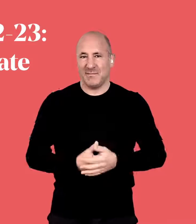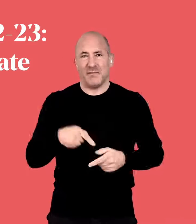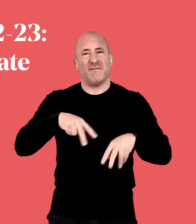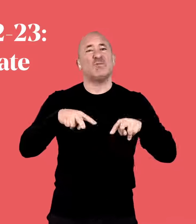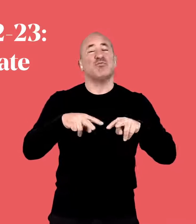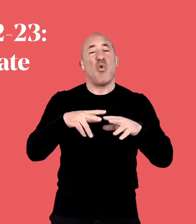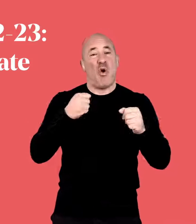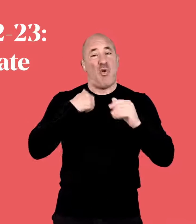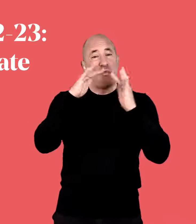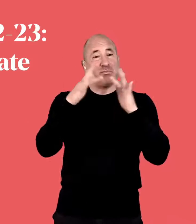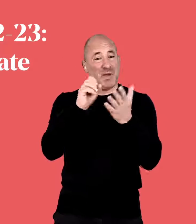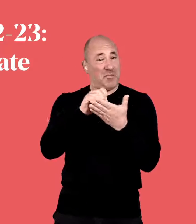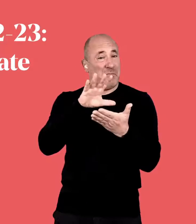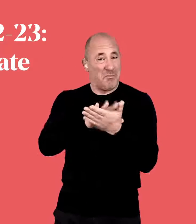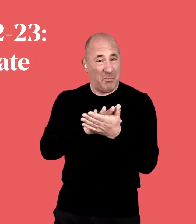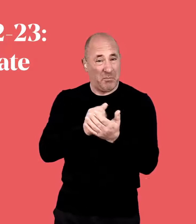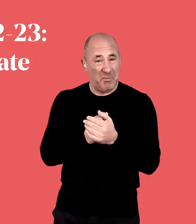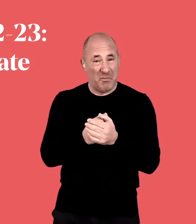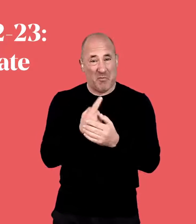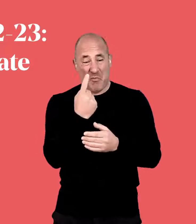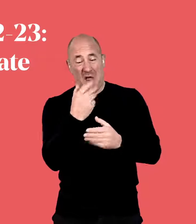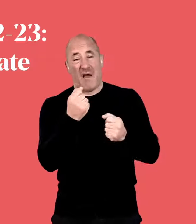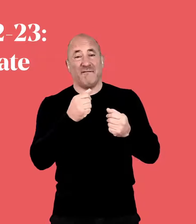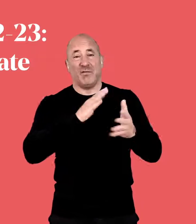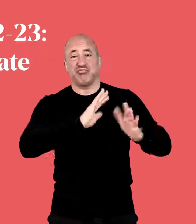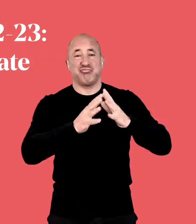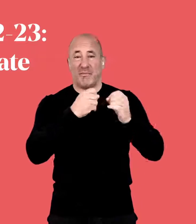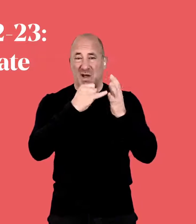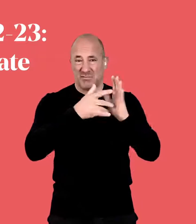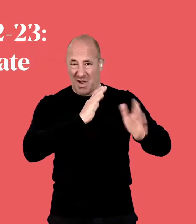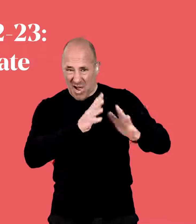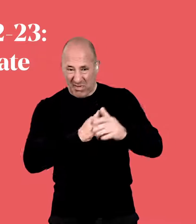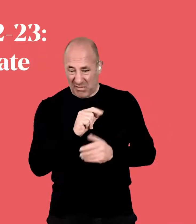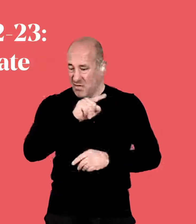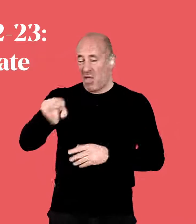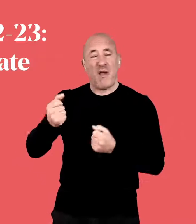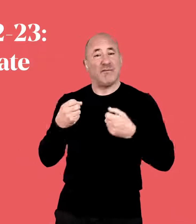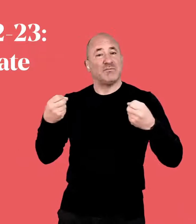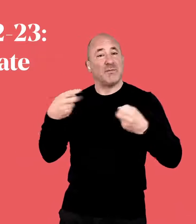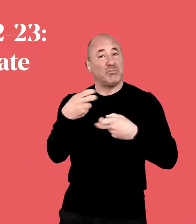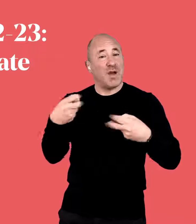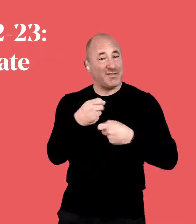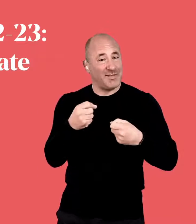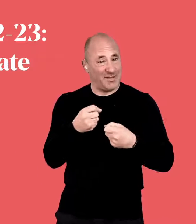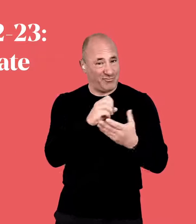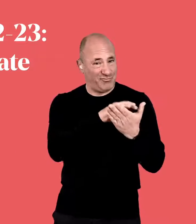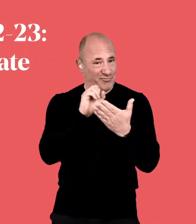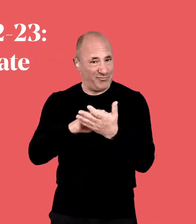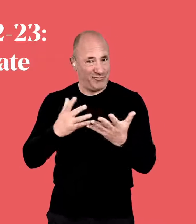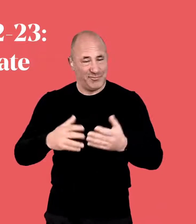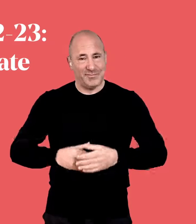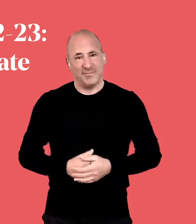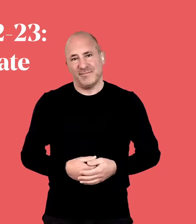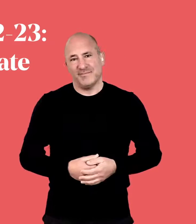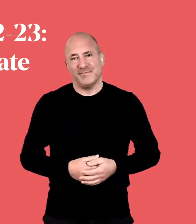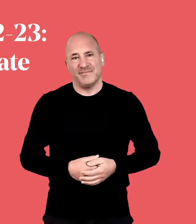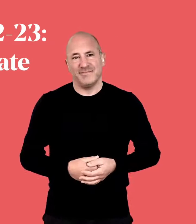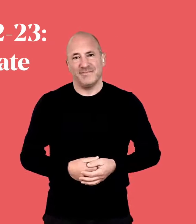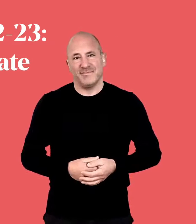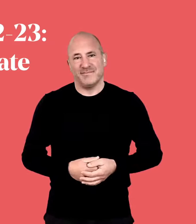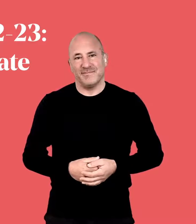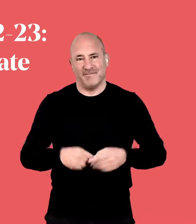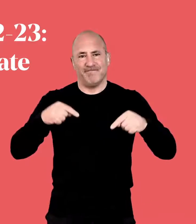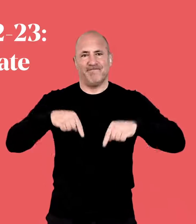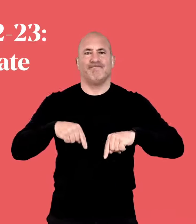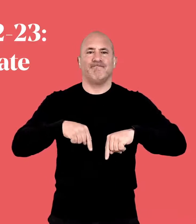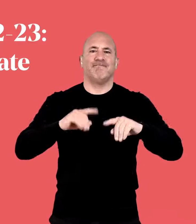is available on our website in two formats, one with British Sign Language interpretation and another with